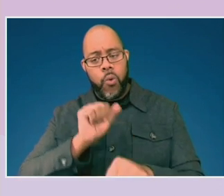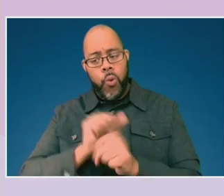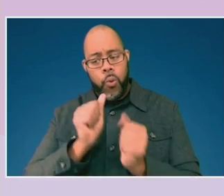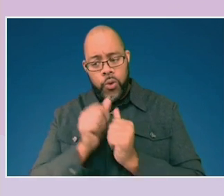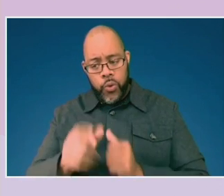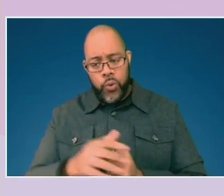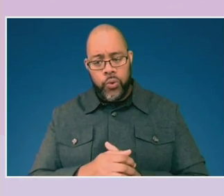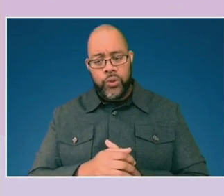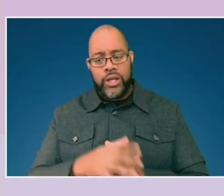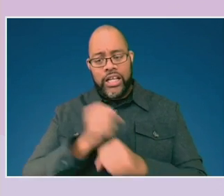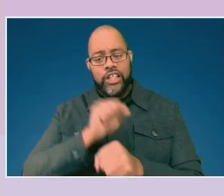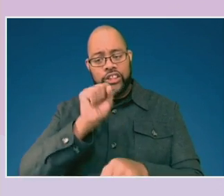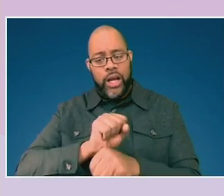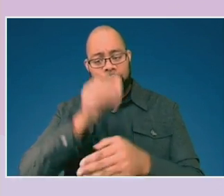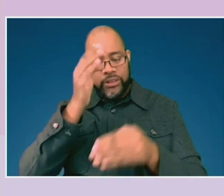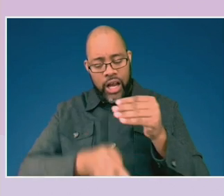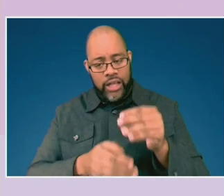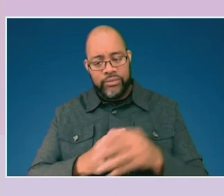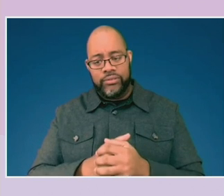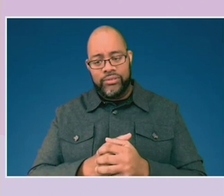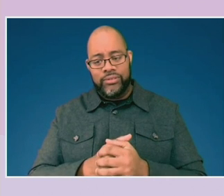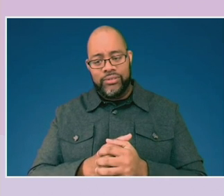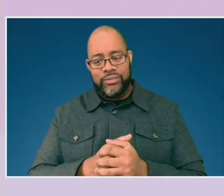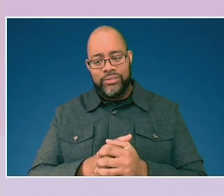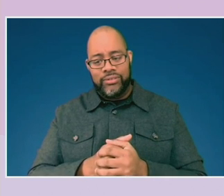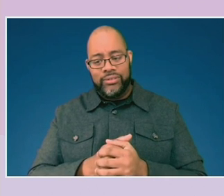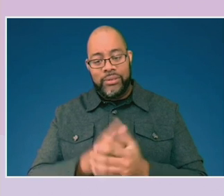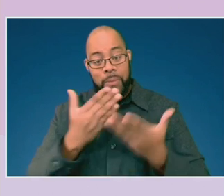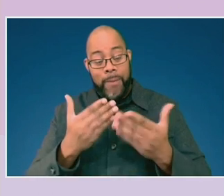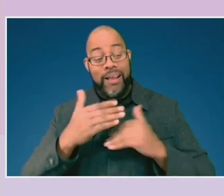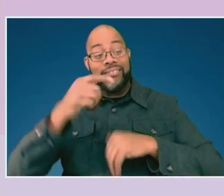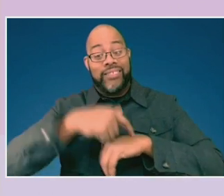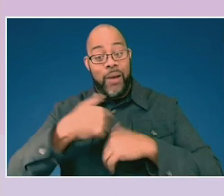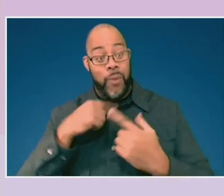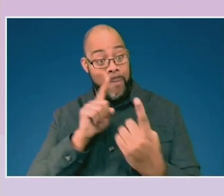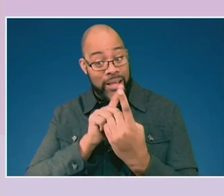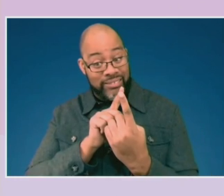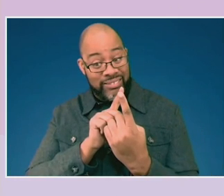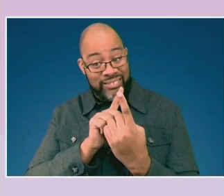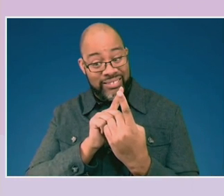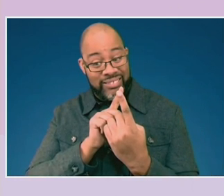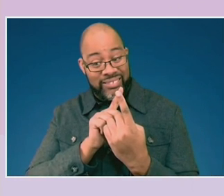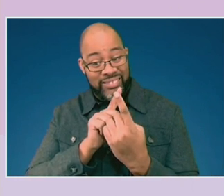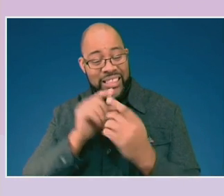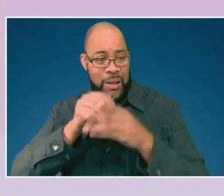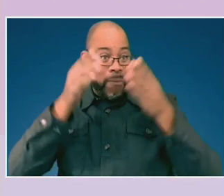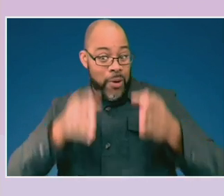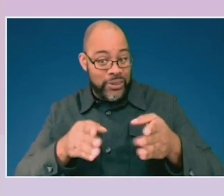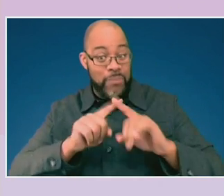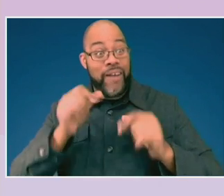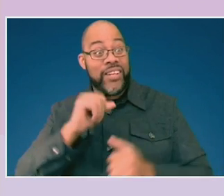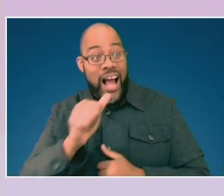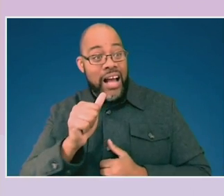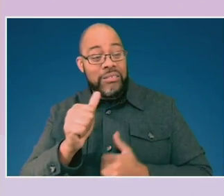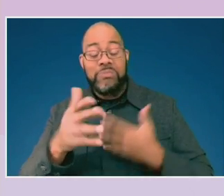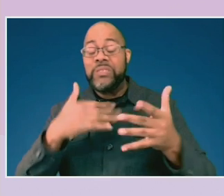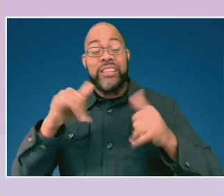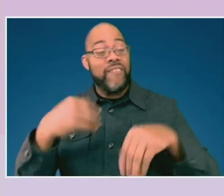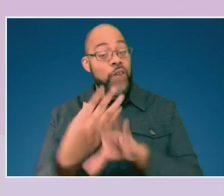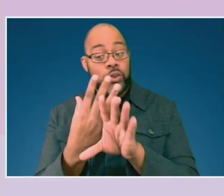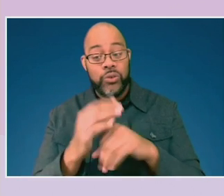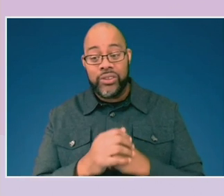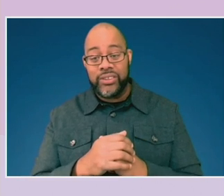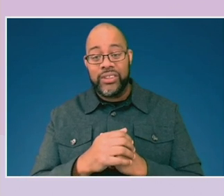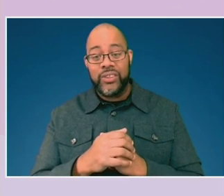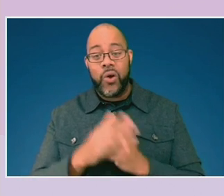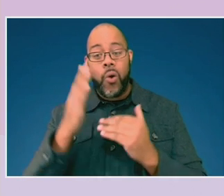to get the job done. And perhaps the next time we meet, it'll be in person. But if not, even if it's virtual, I hope what